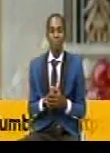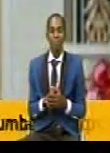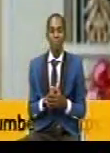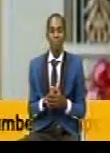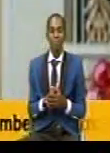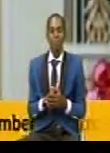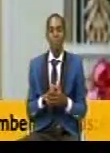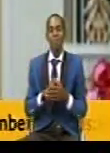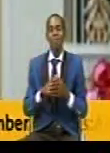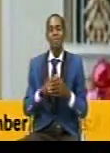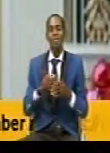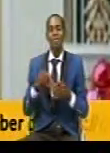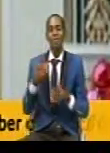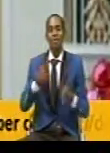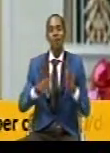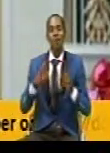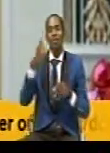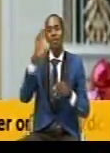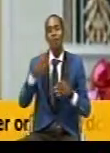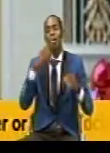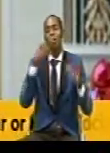Praise the Lord!